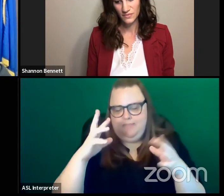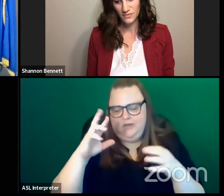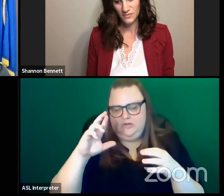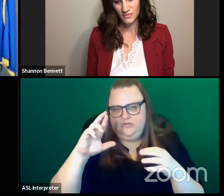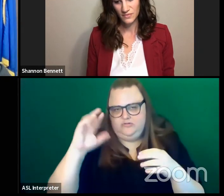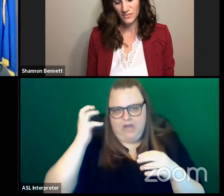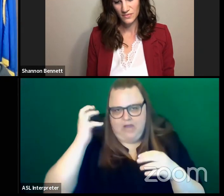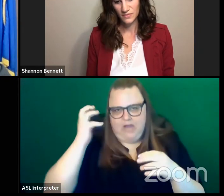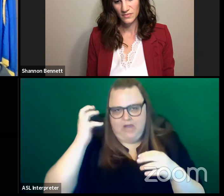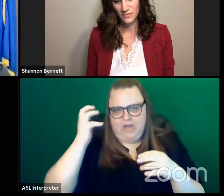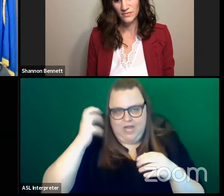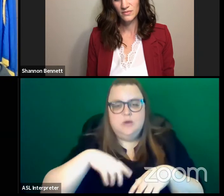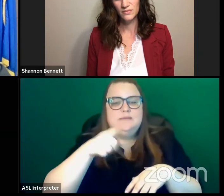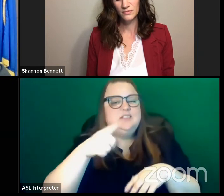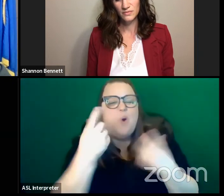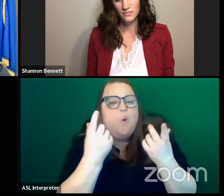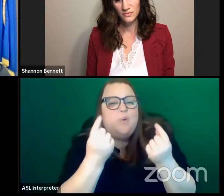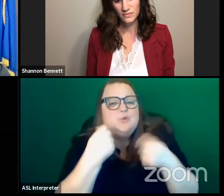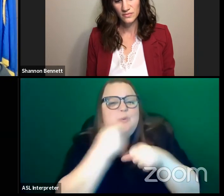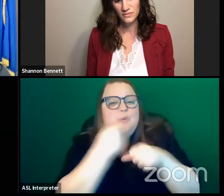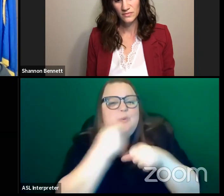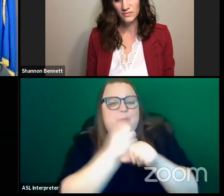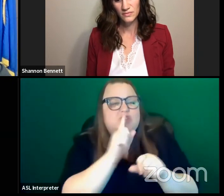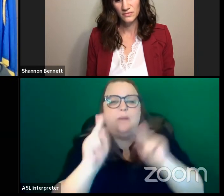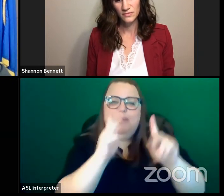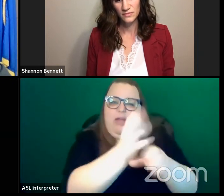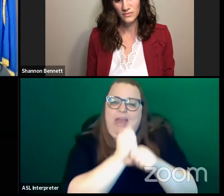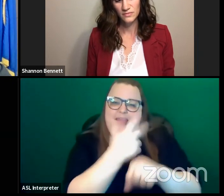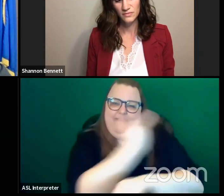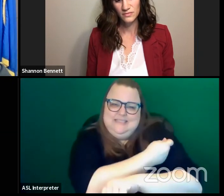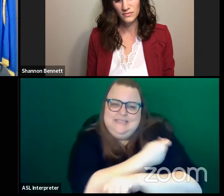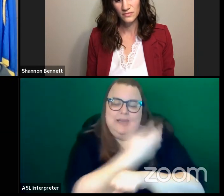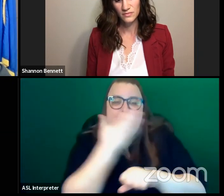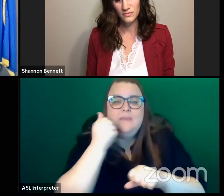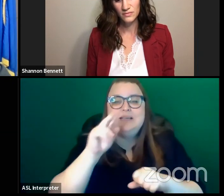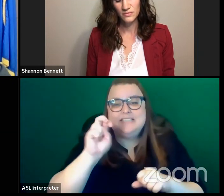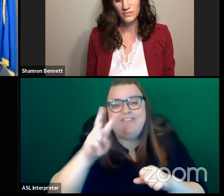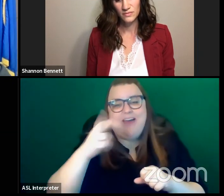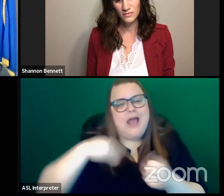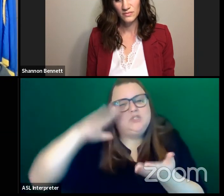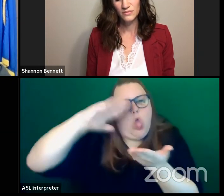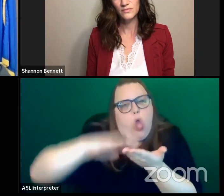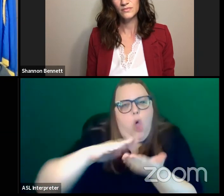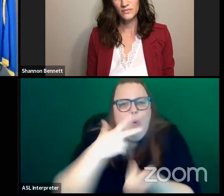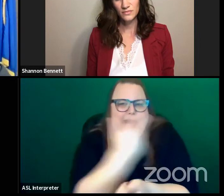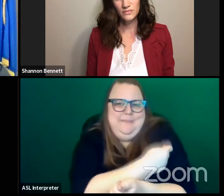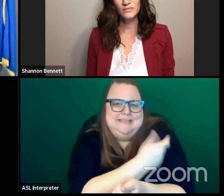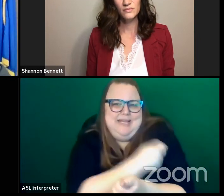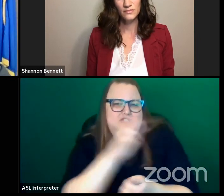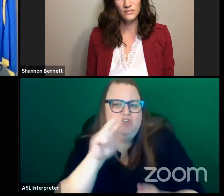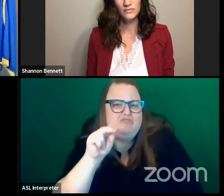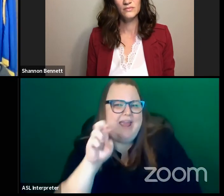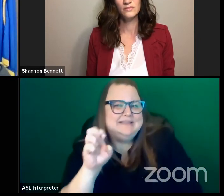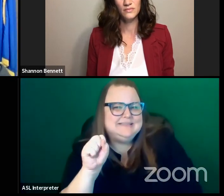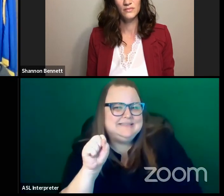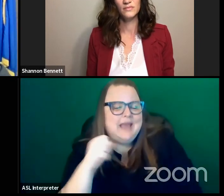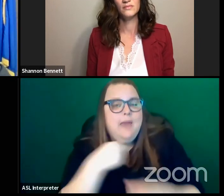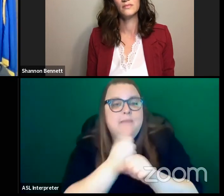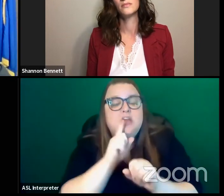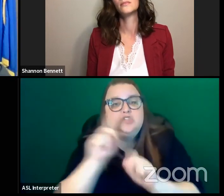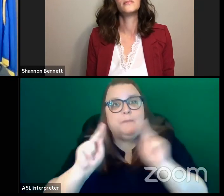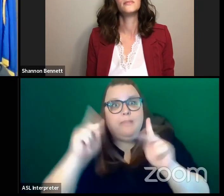do get the vaccine, especially with Nevada having such low immunization rates, and then also making sure that folks come in for their second